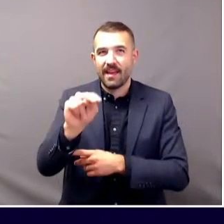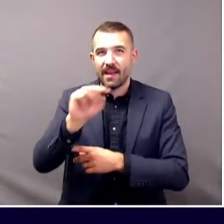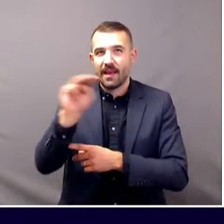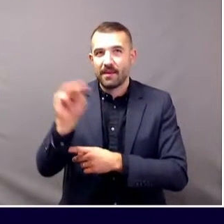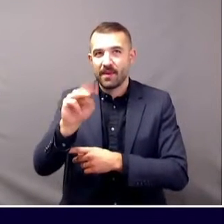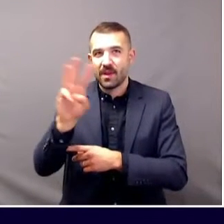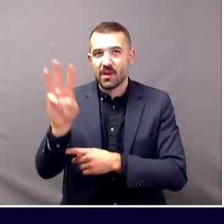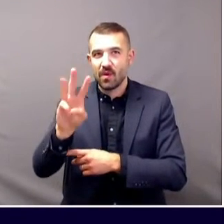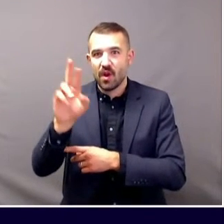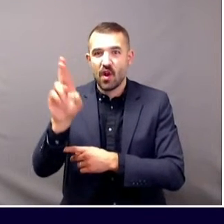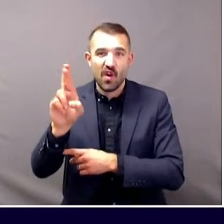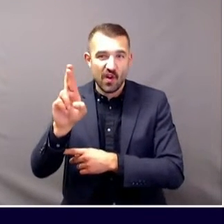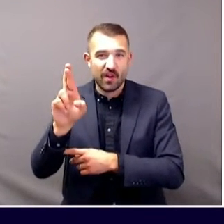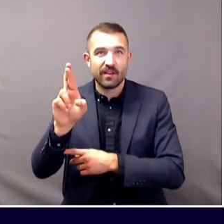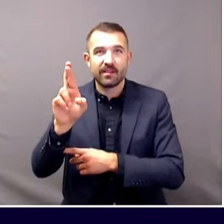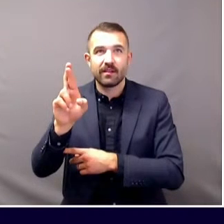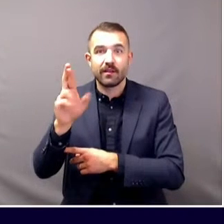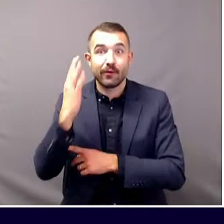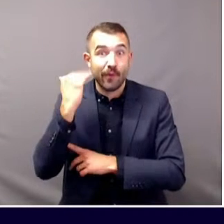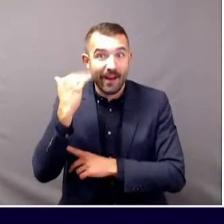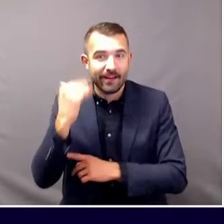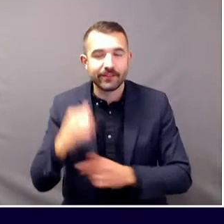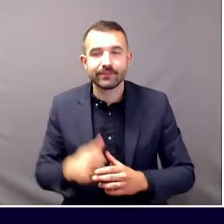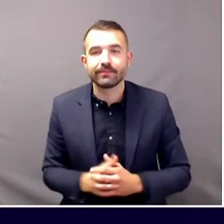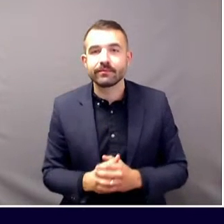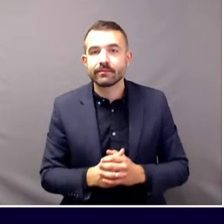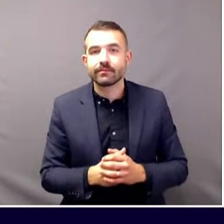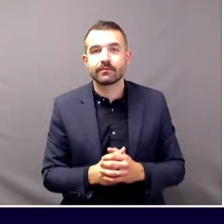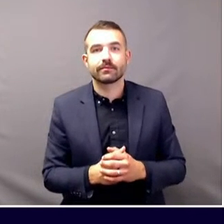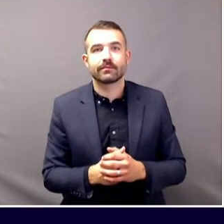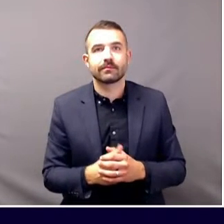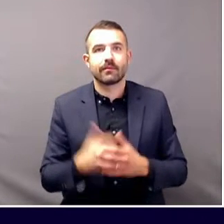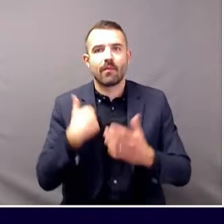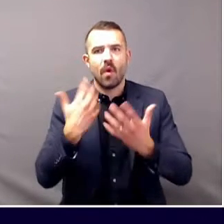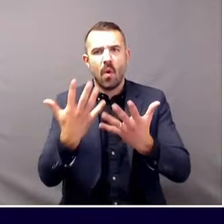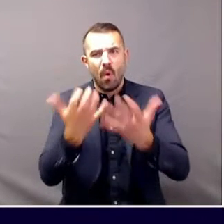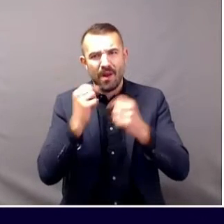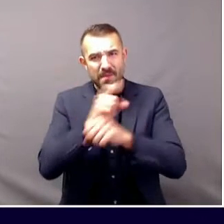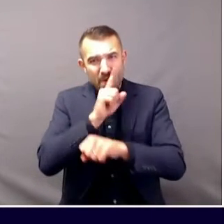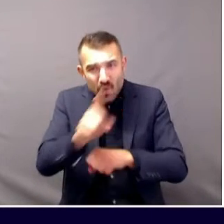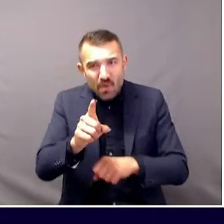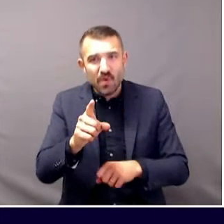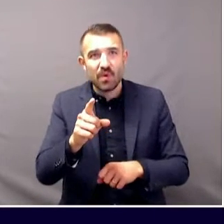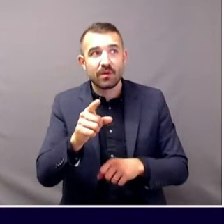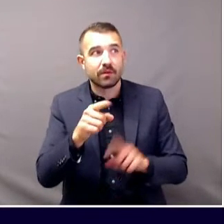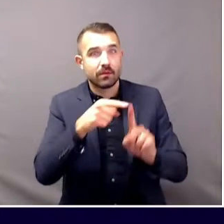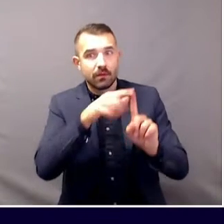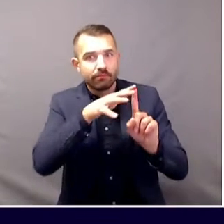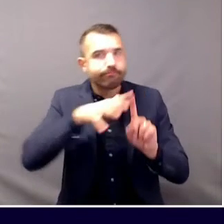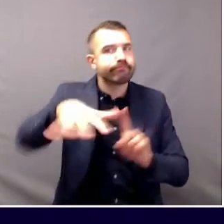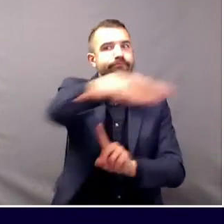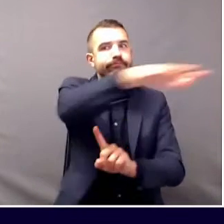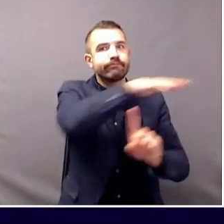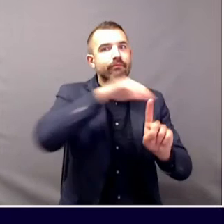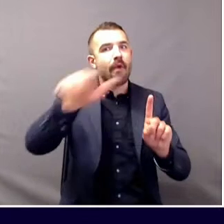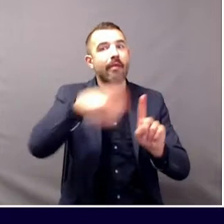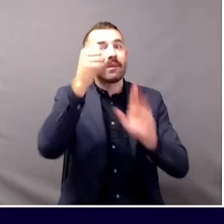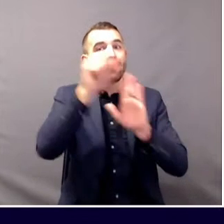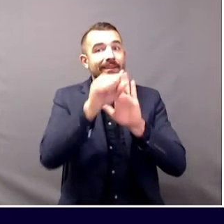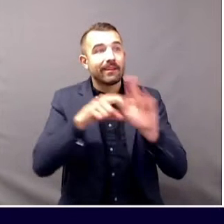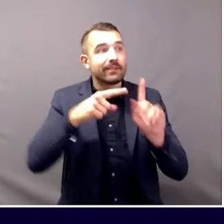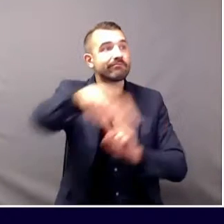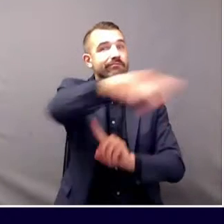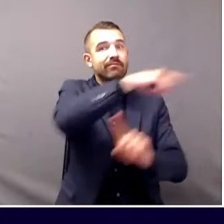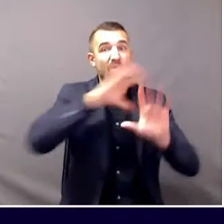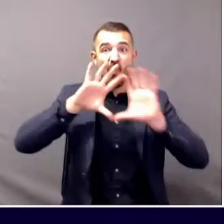did that for a couple of reasons. The first was we wanted to make sure that the other epidemiologists around the globe who are contending